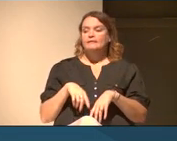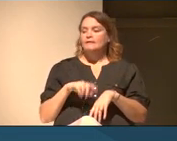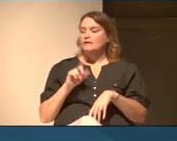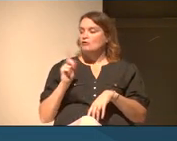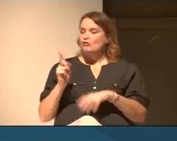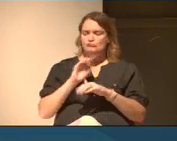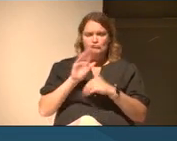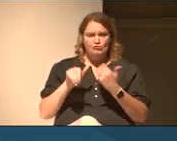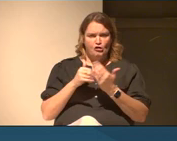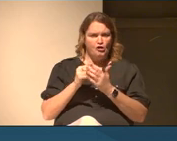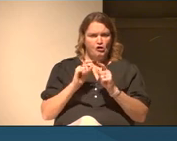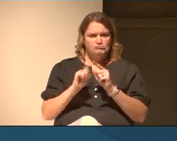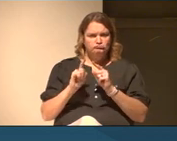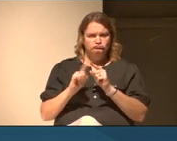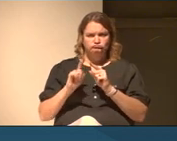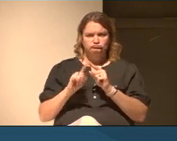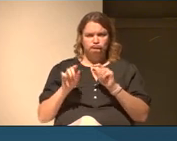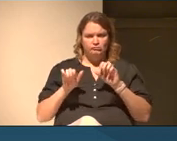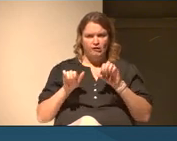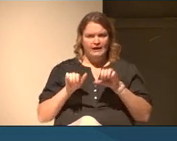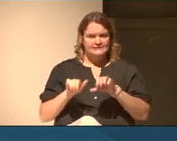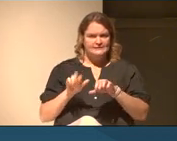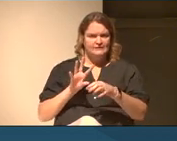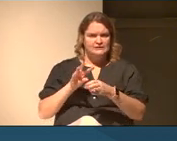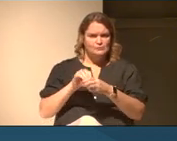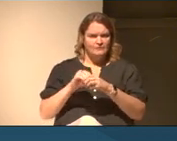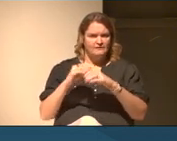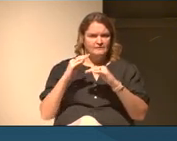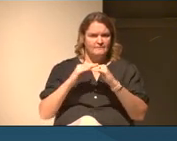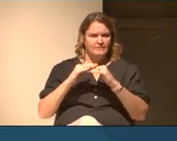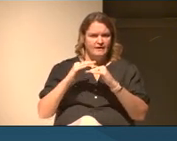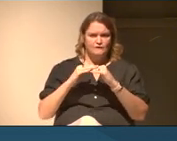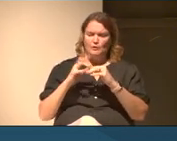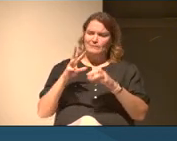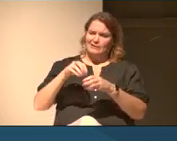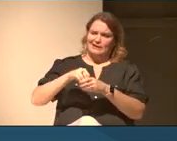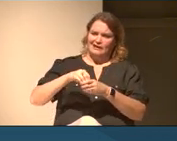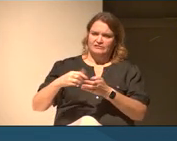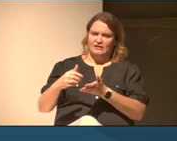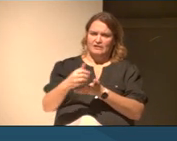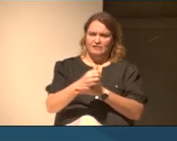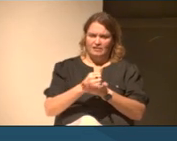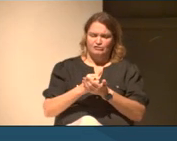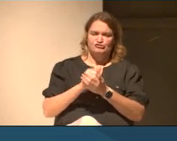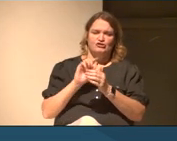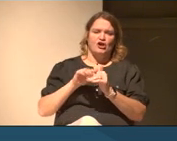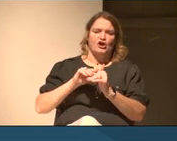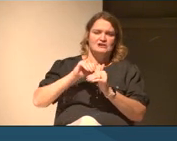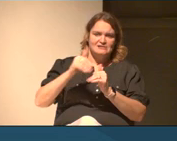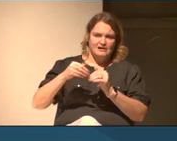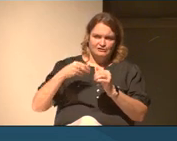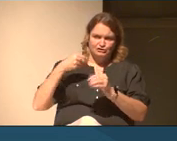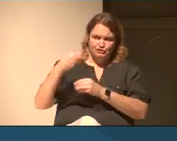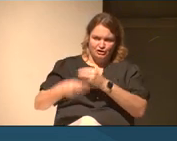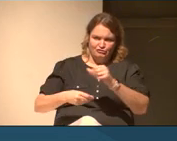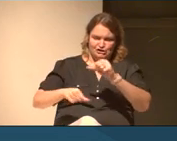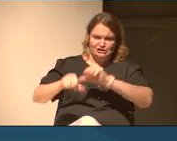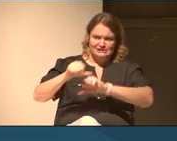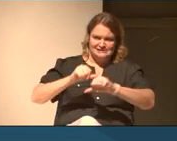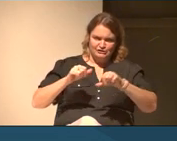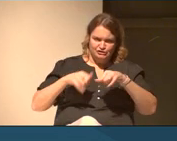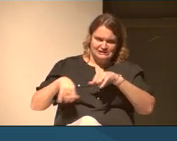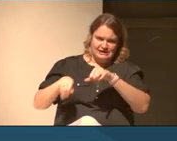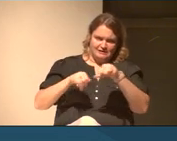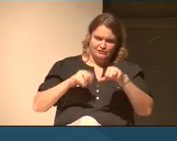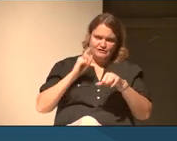All of these activities in this platform or in this collection are next generation science standards aligned to fourth and